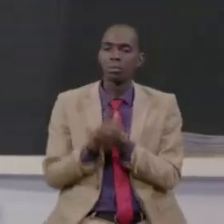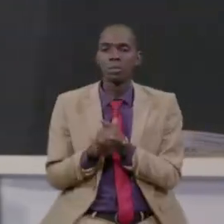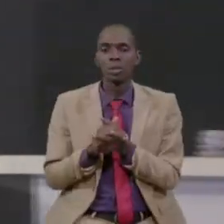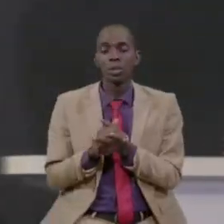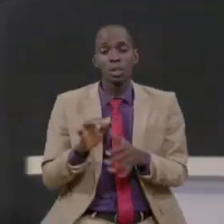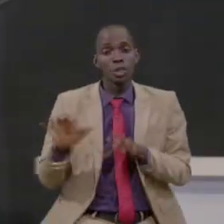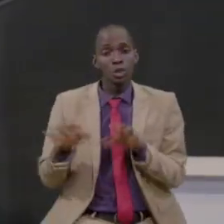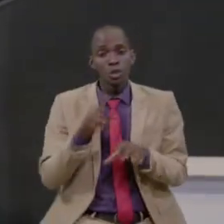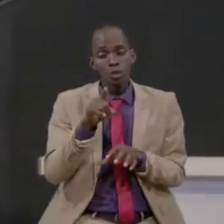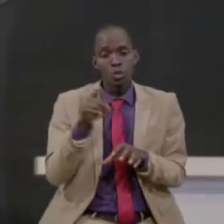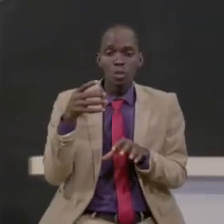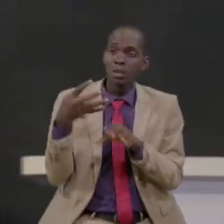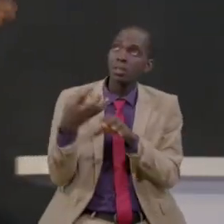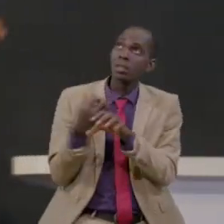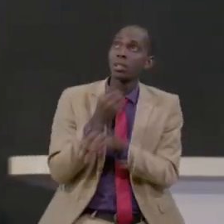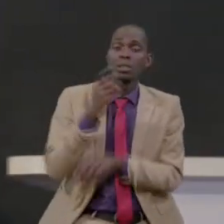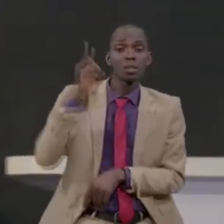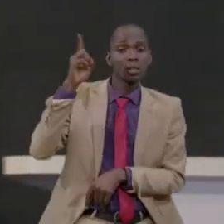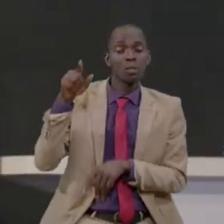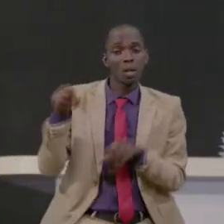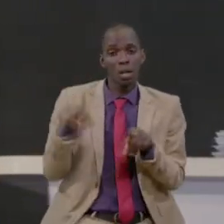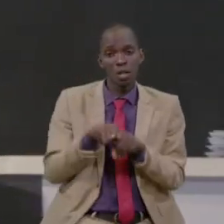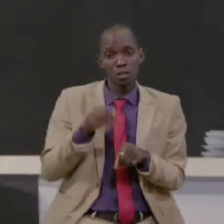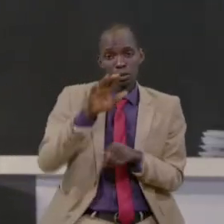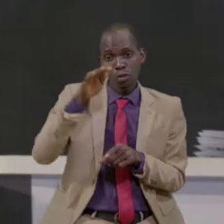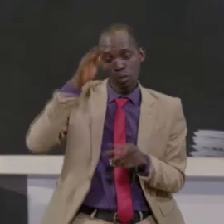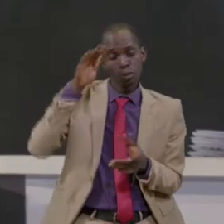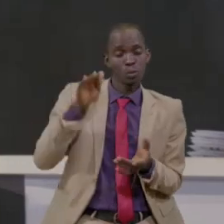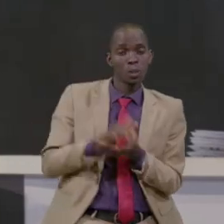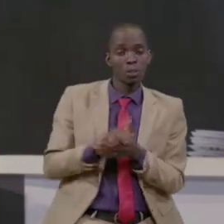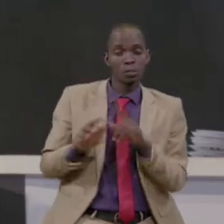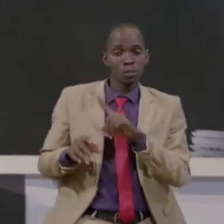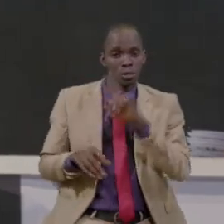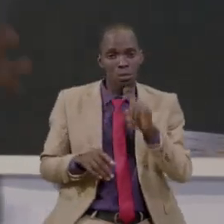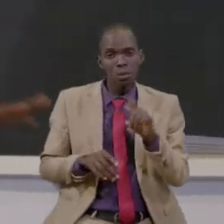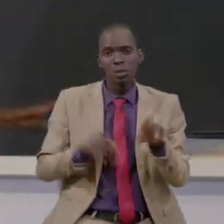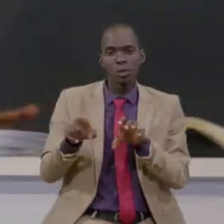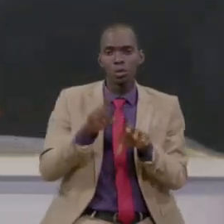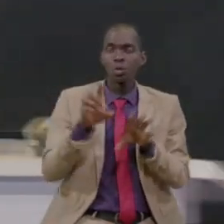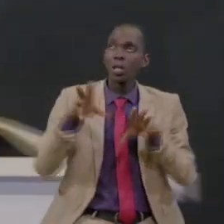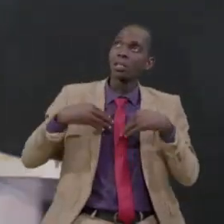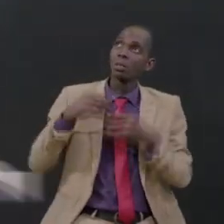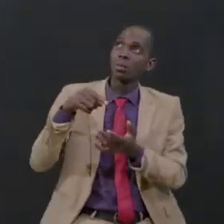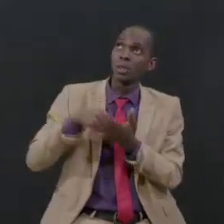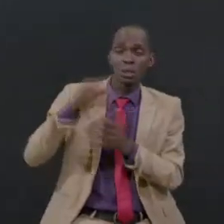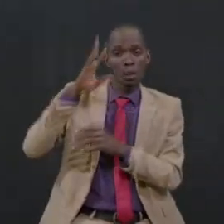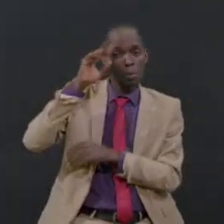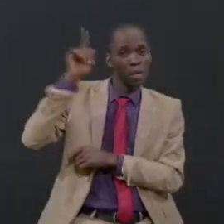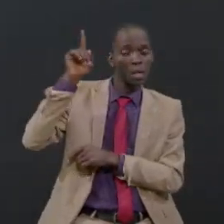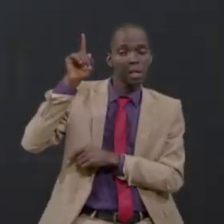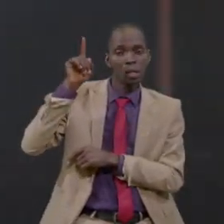bridegroom of the bride? Do you take this man as the only man? You're getting married to